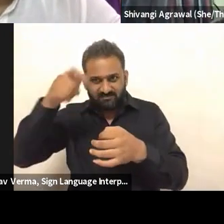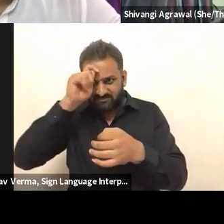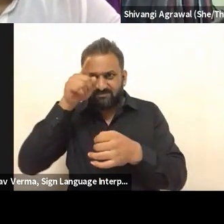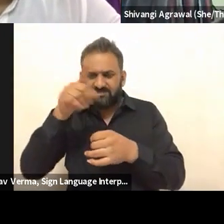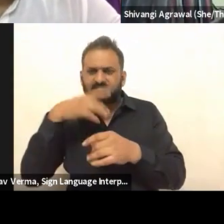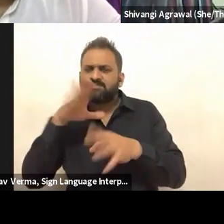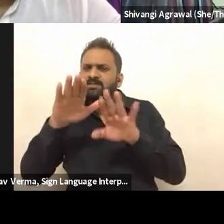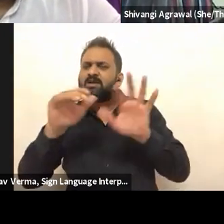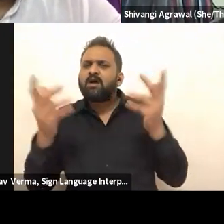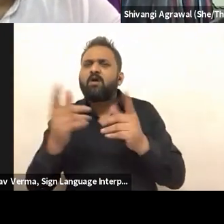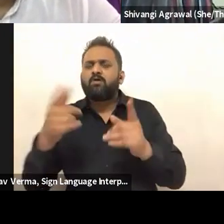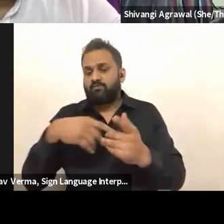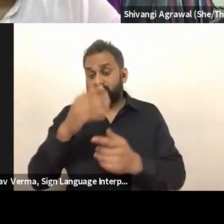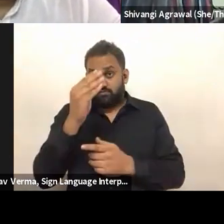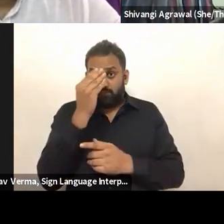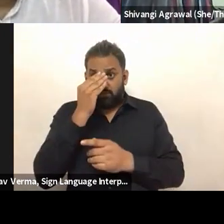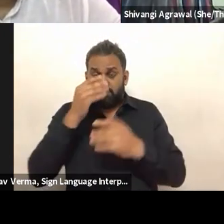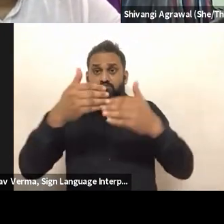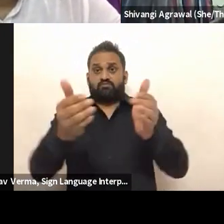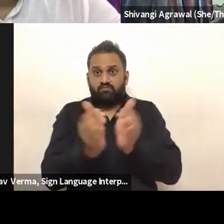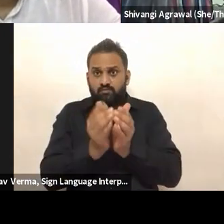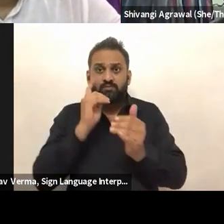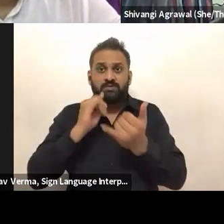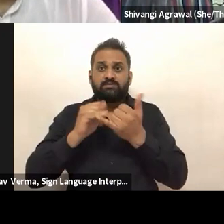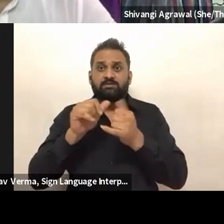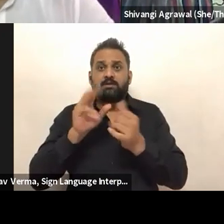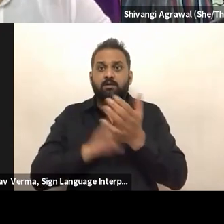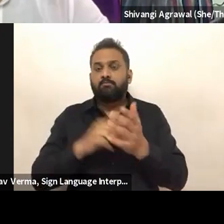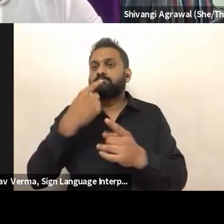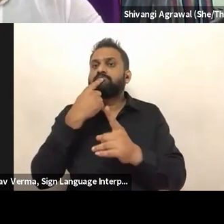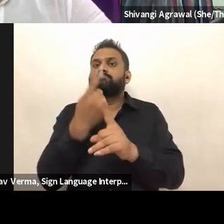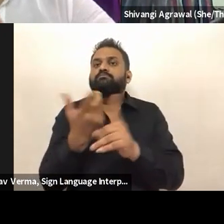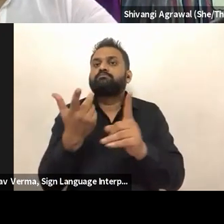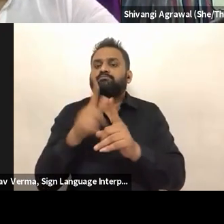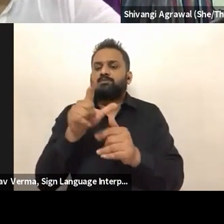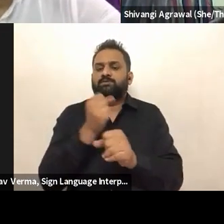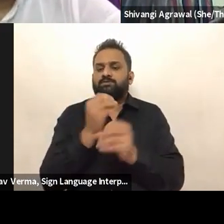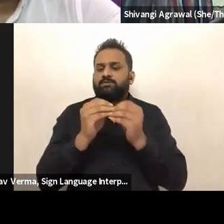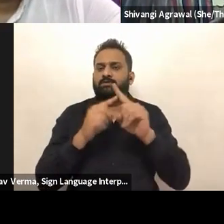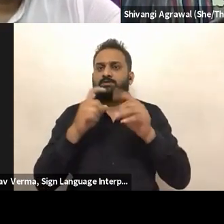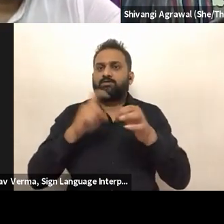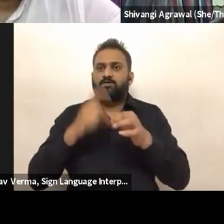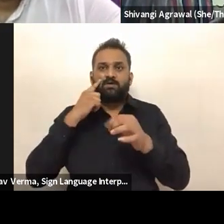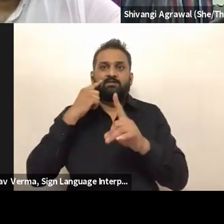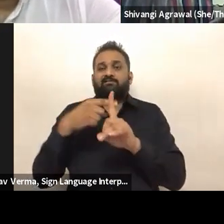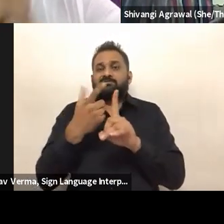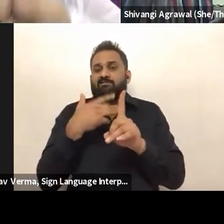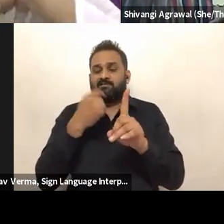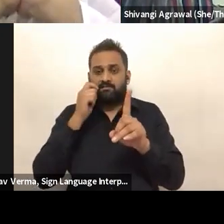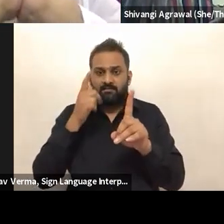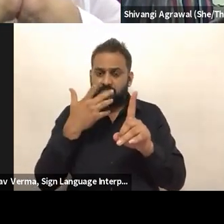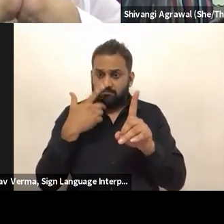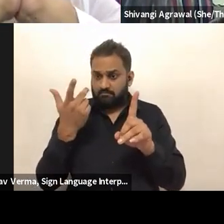especially Islam, to pass on the message of acceptance of the LGBTQI plus community? I wonder if it even can